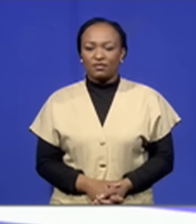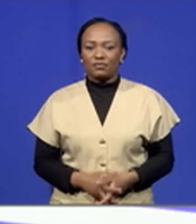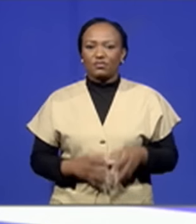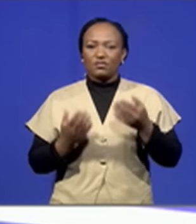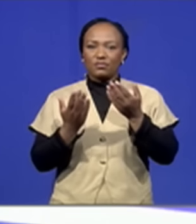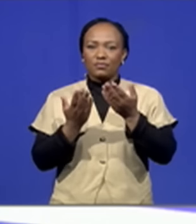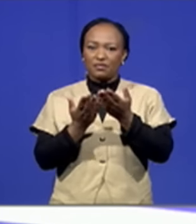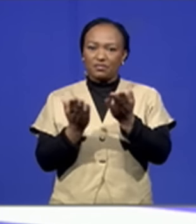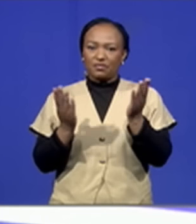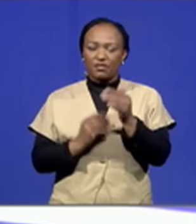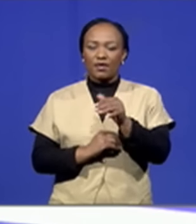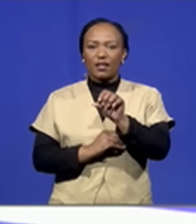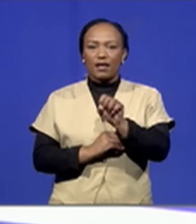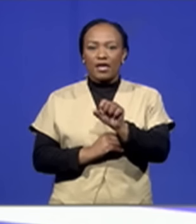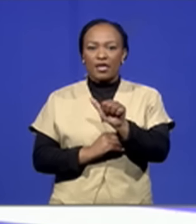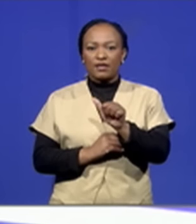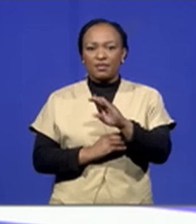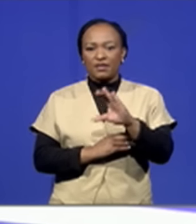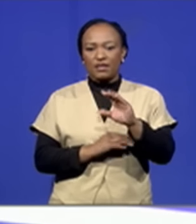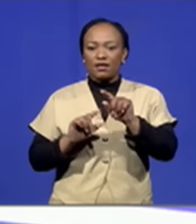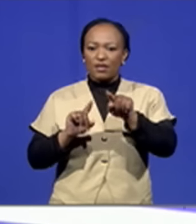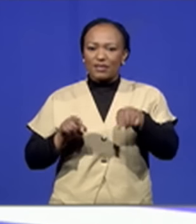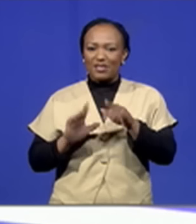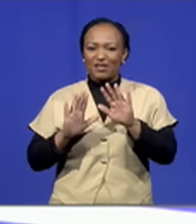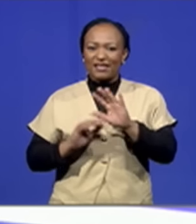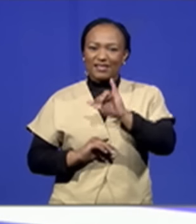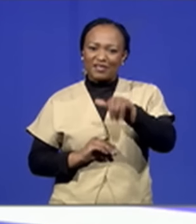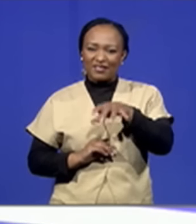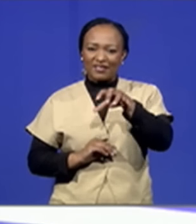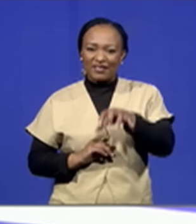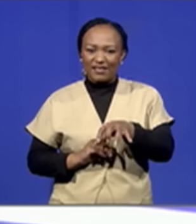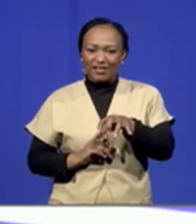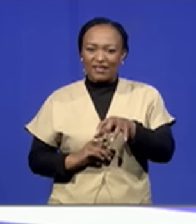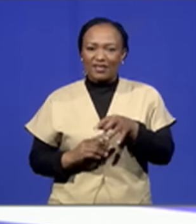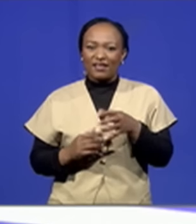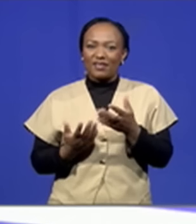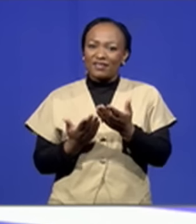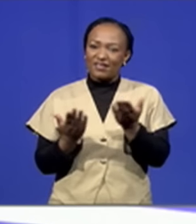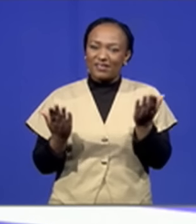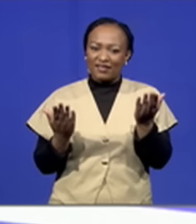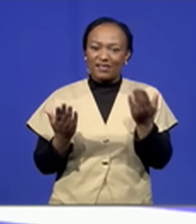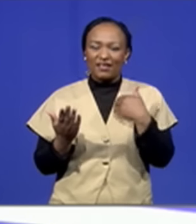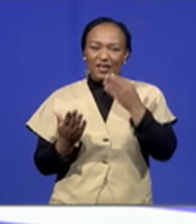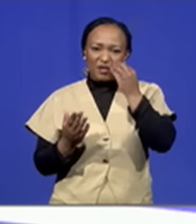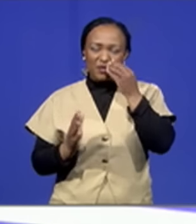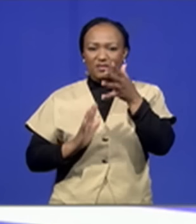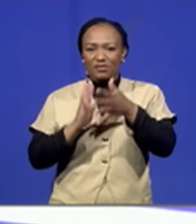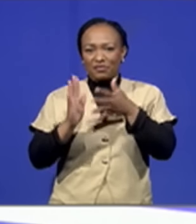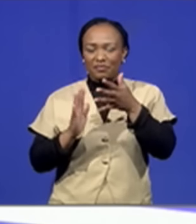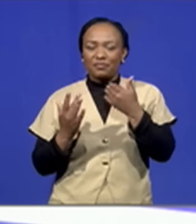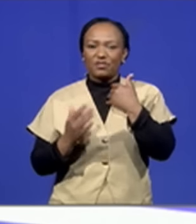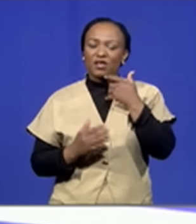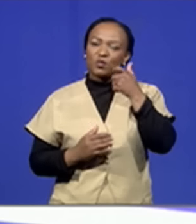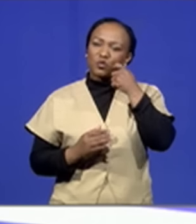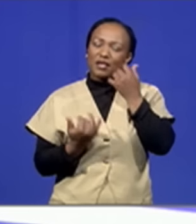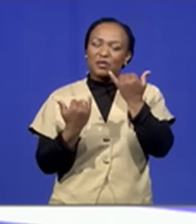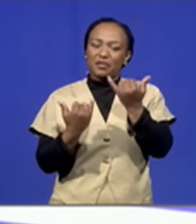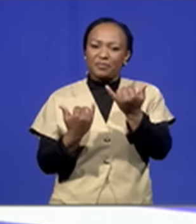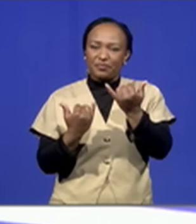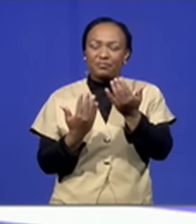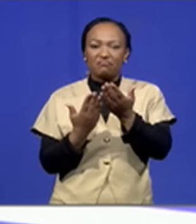Ka tlhamalalo go tswa mo SABC Studio 10 Auckland Park, Johannesburg, re go tlisetsa kgaso ya dikgang tsa